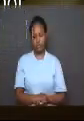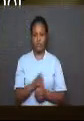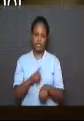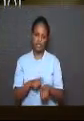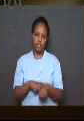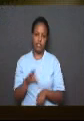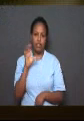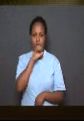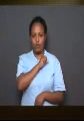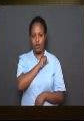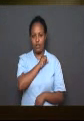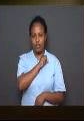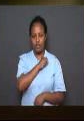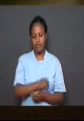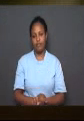Time's up!